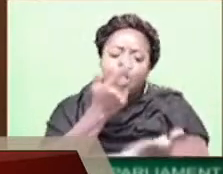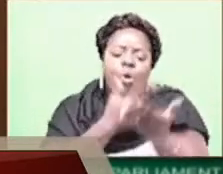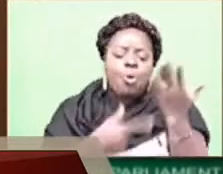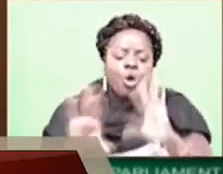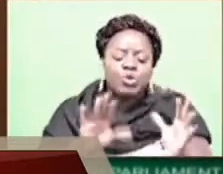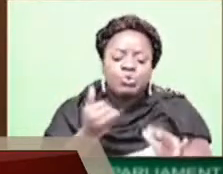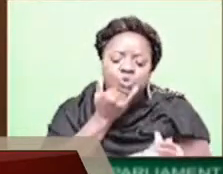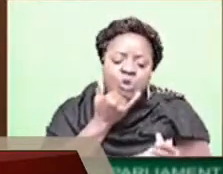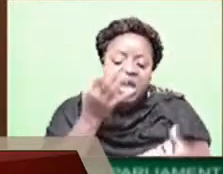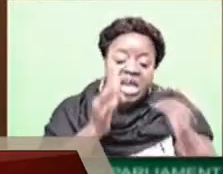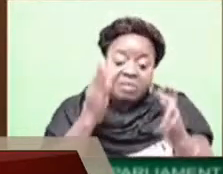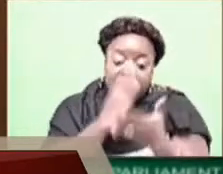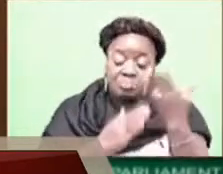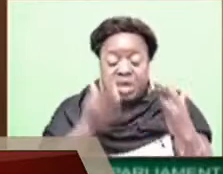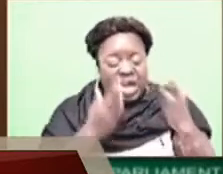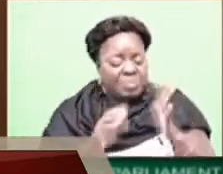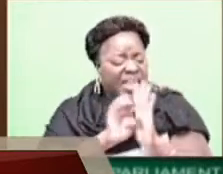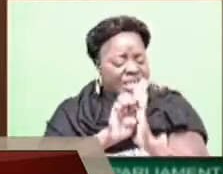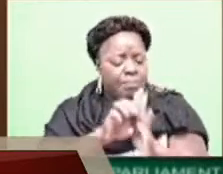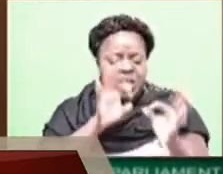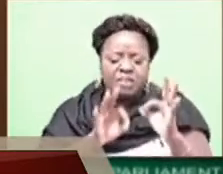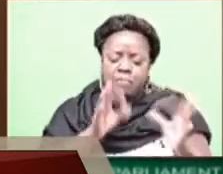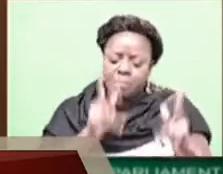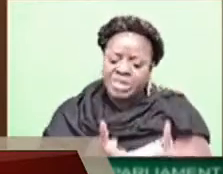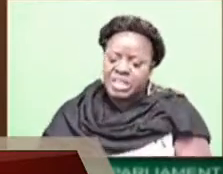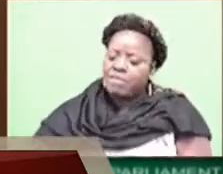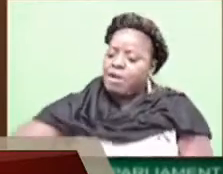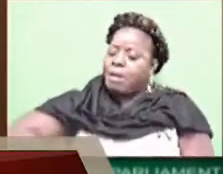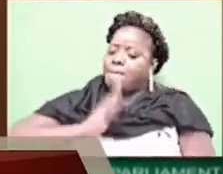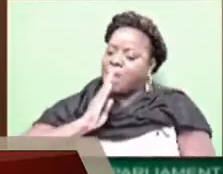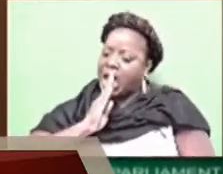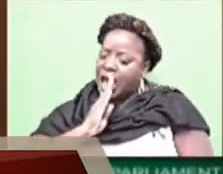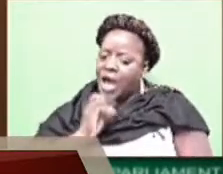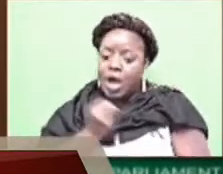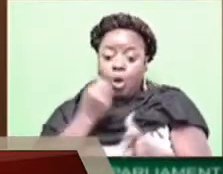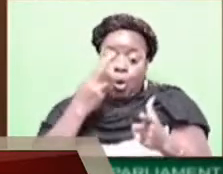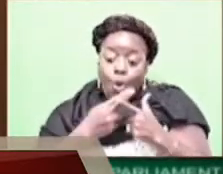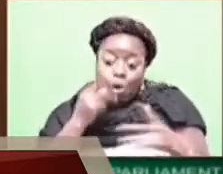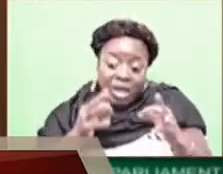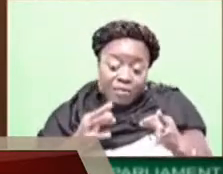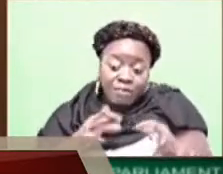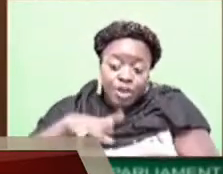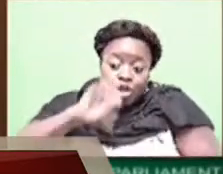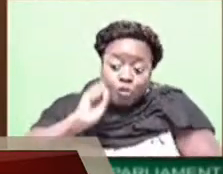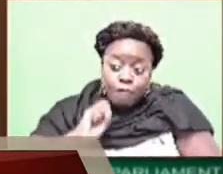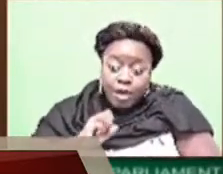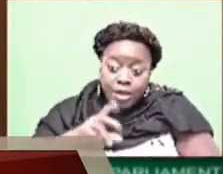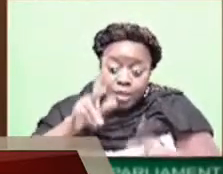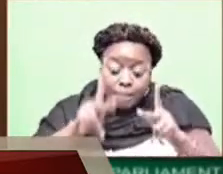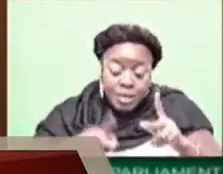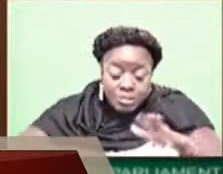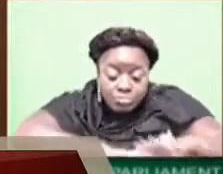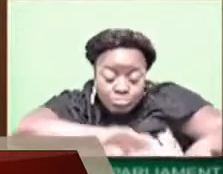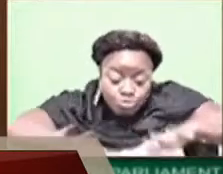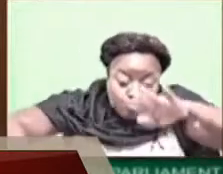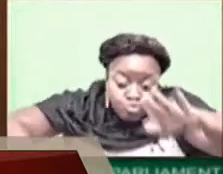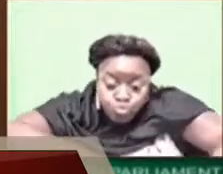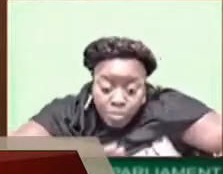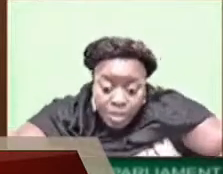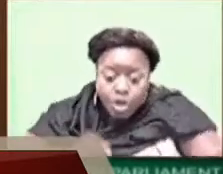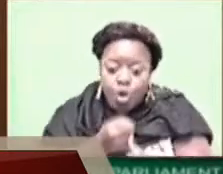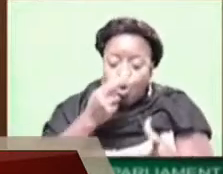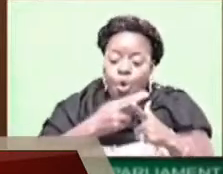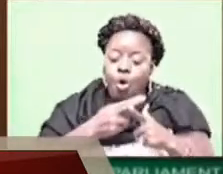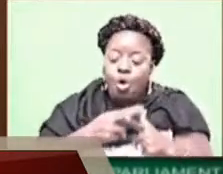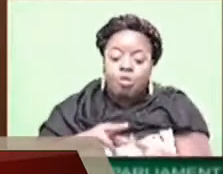in operation, you are found in a public place such as a beach, which is currently limited, you're in a casino, or you're wearing a